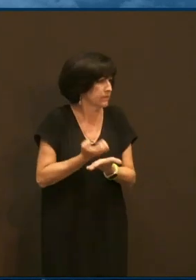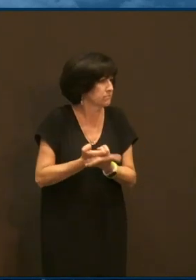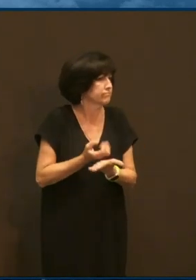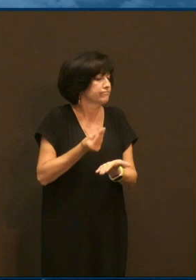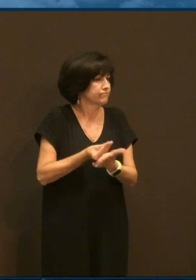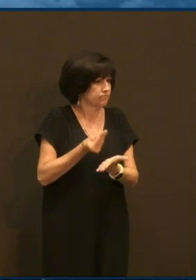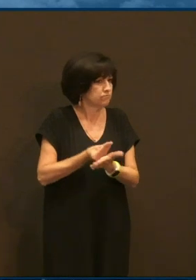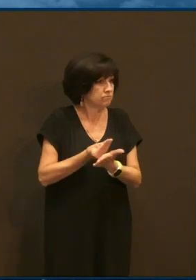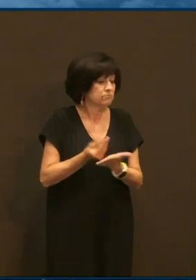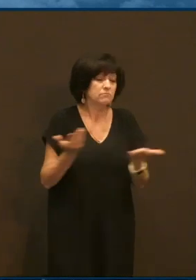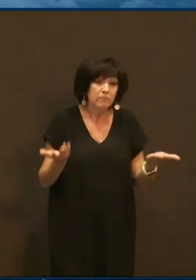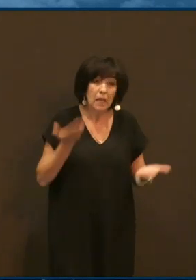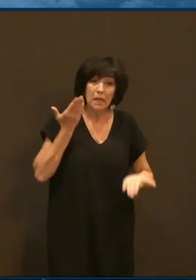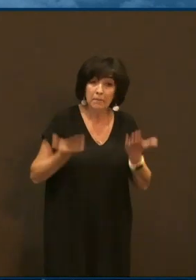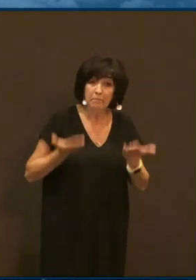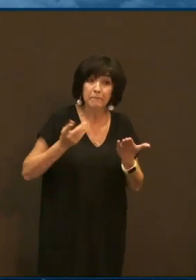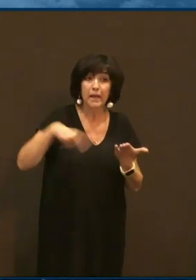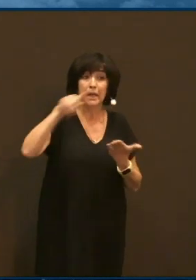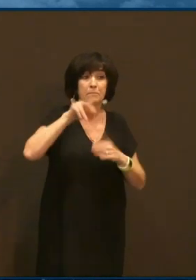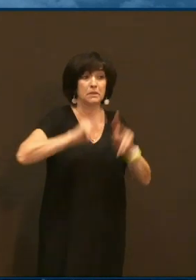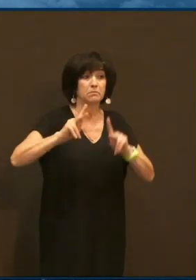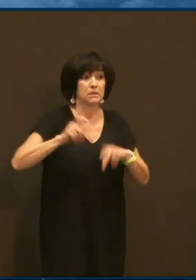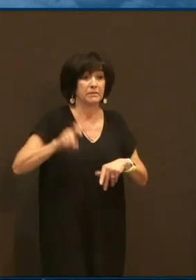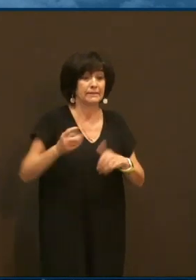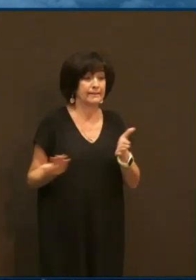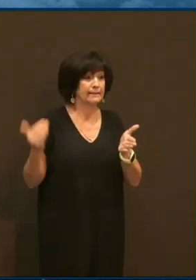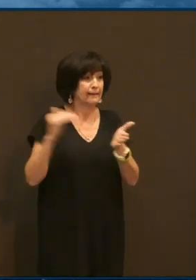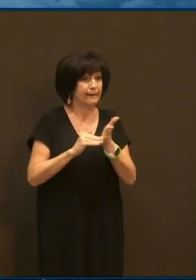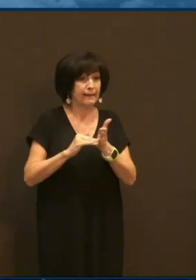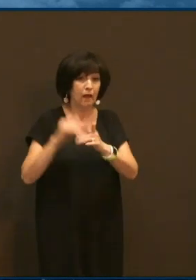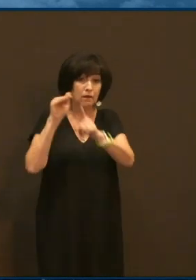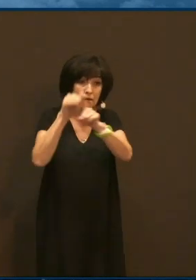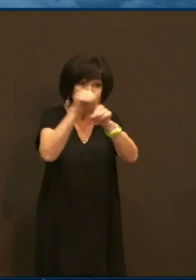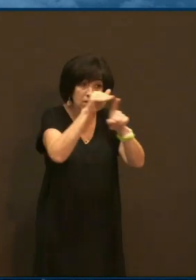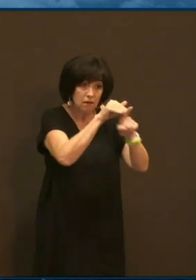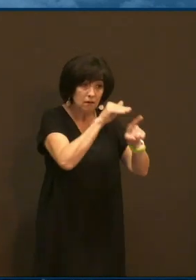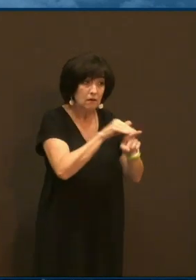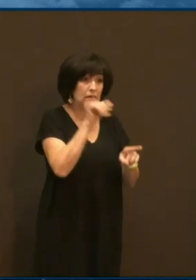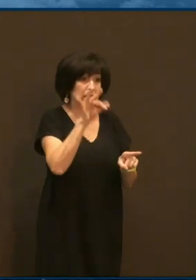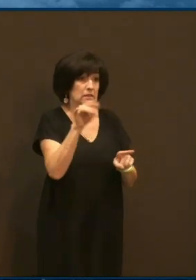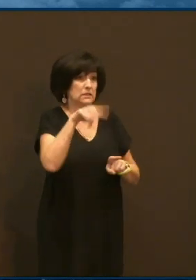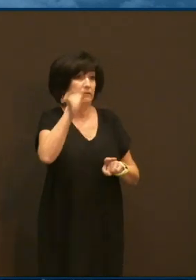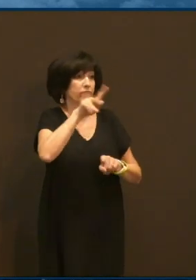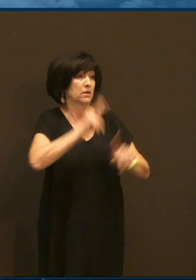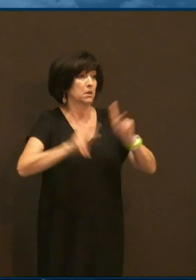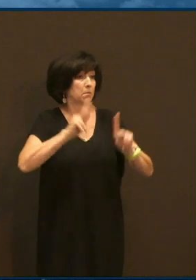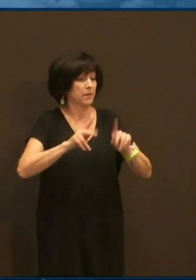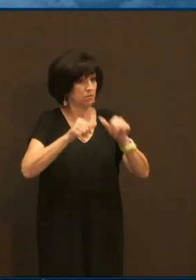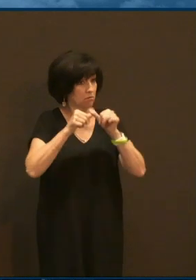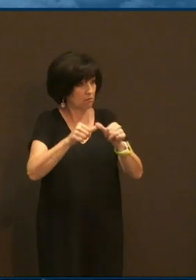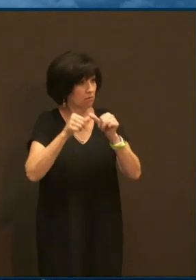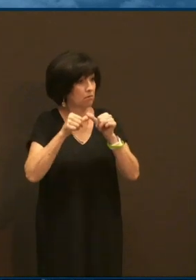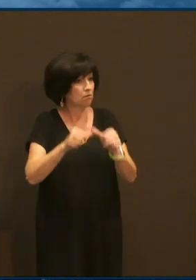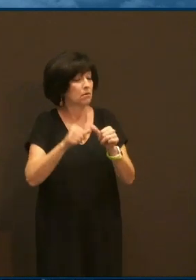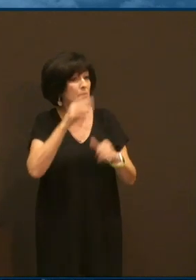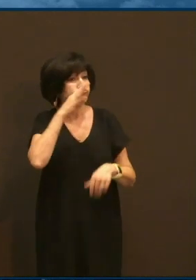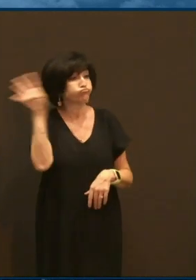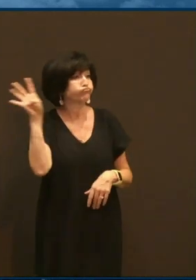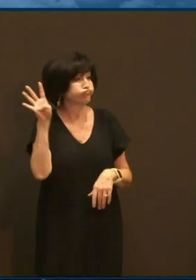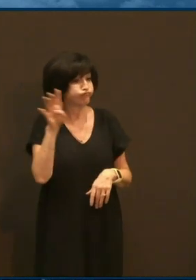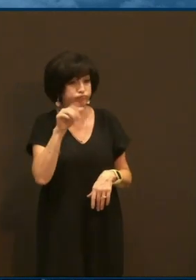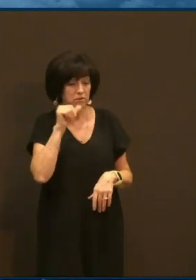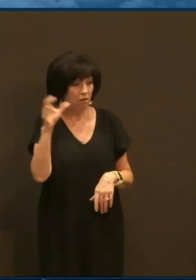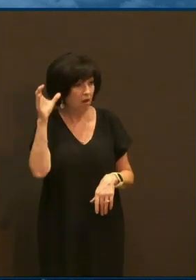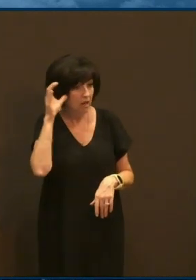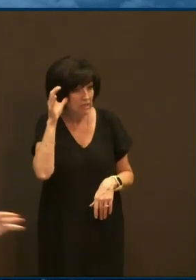Reminders, gentle reminders, and then, maybe like cease and desist orders if folks continued to ignore it. Because